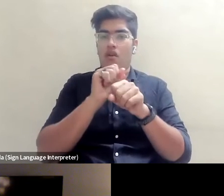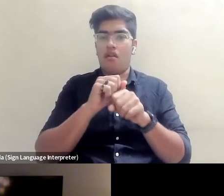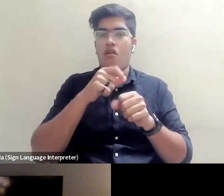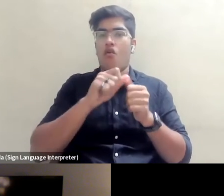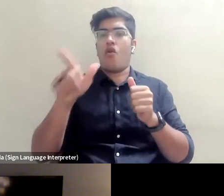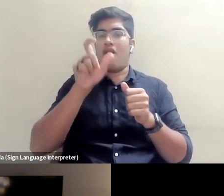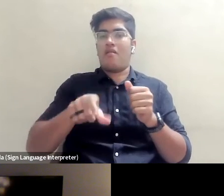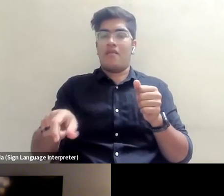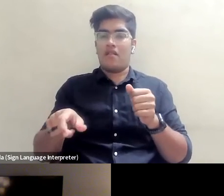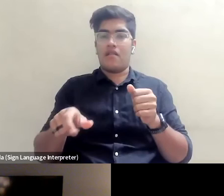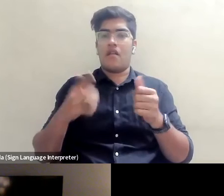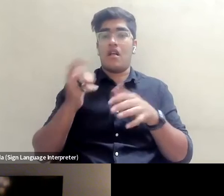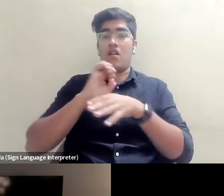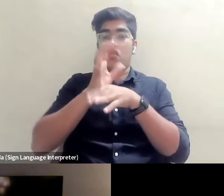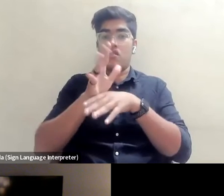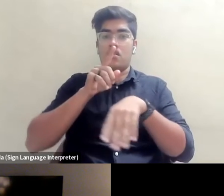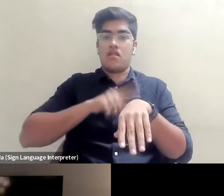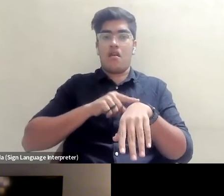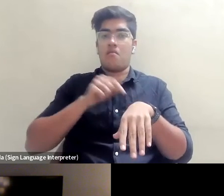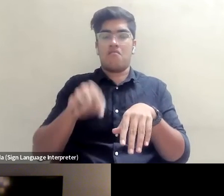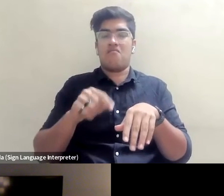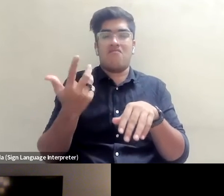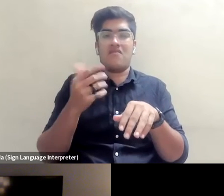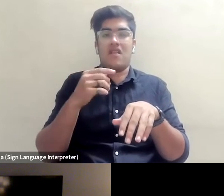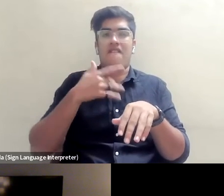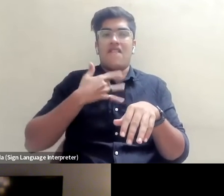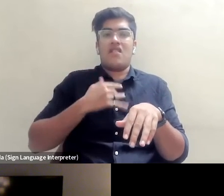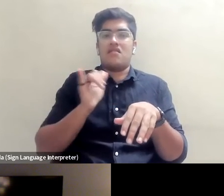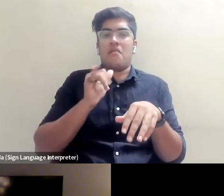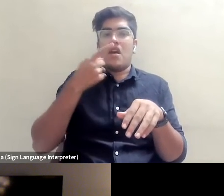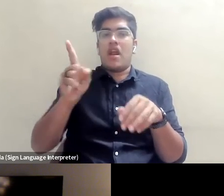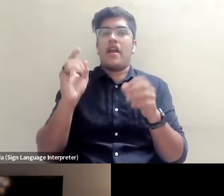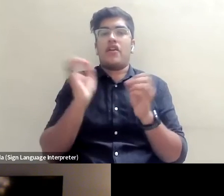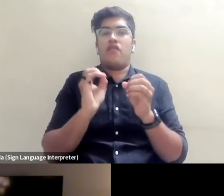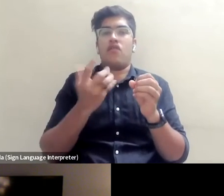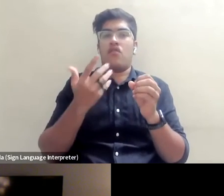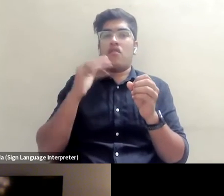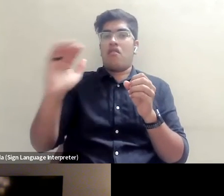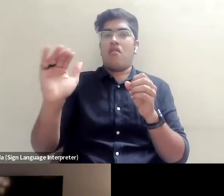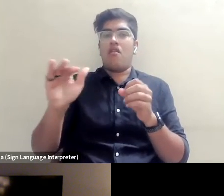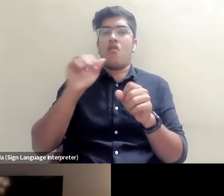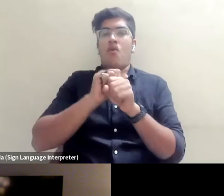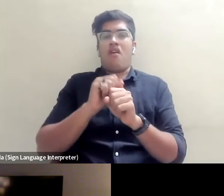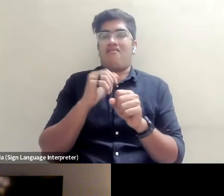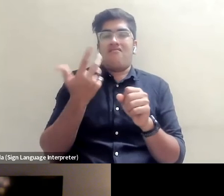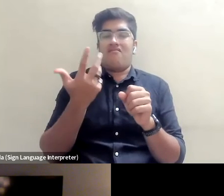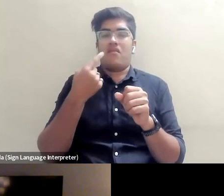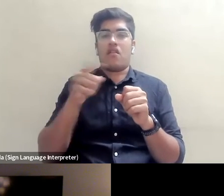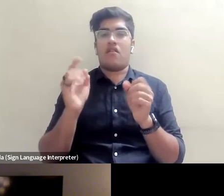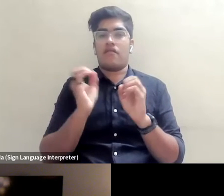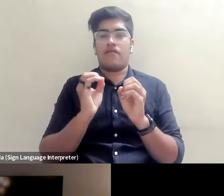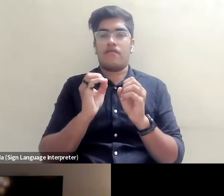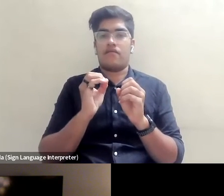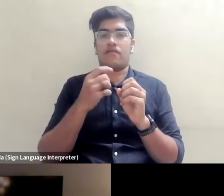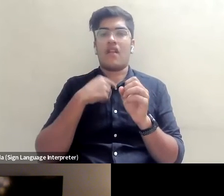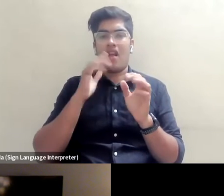especially during COVID, it just didn't seem right to pursue my fieldwork. So that, though I did get